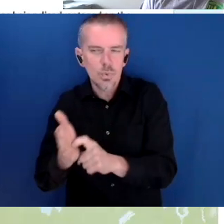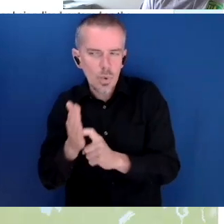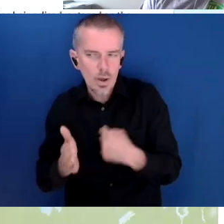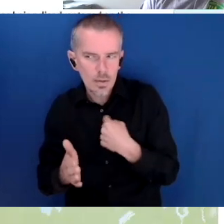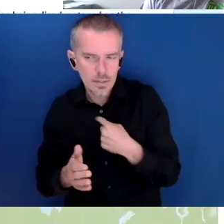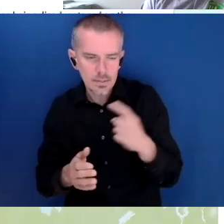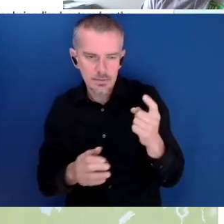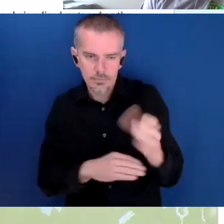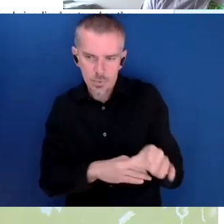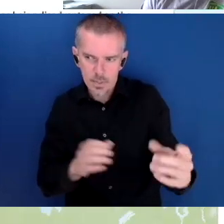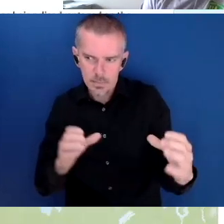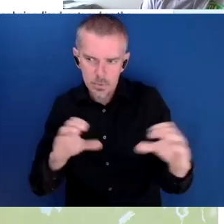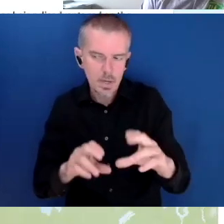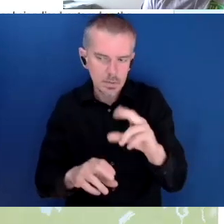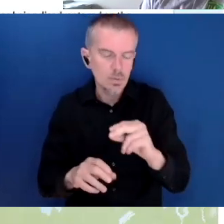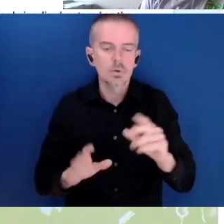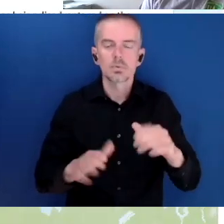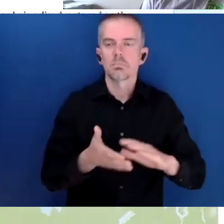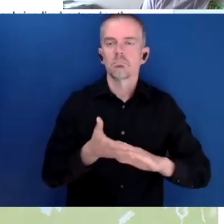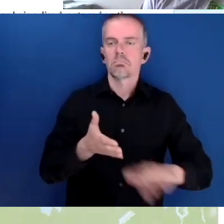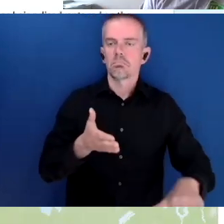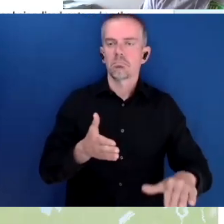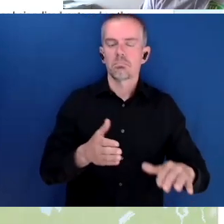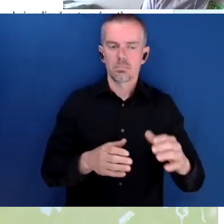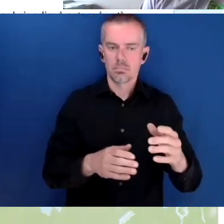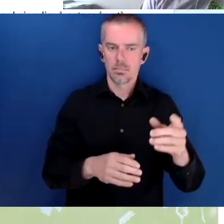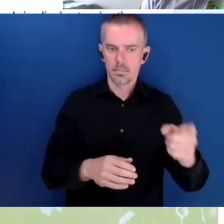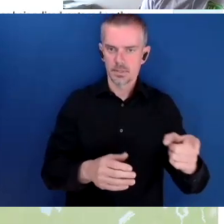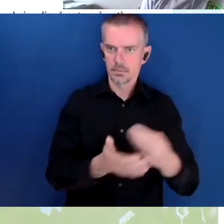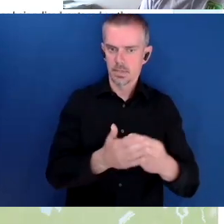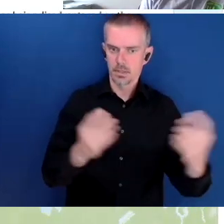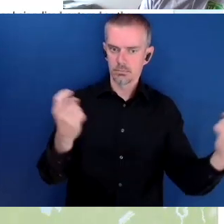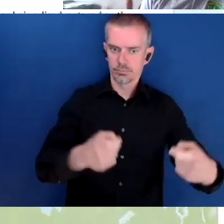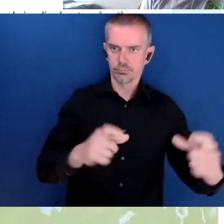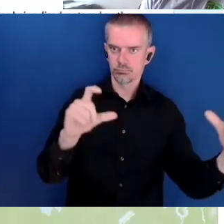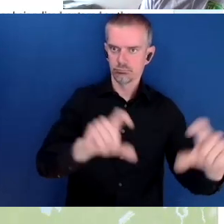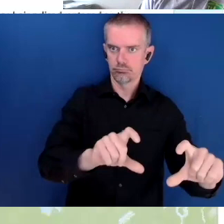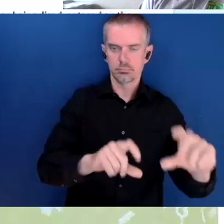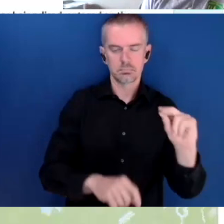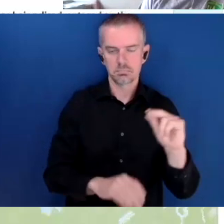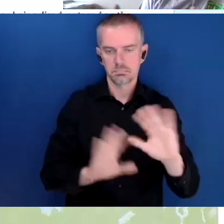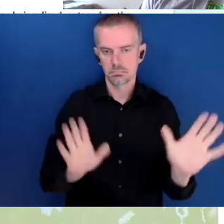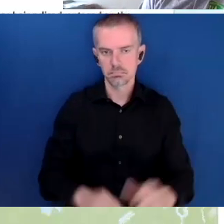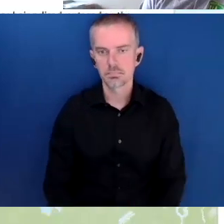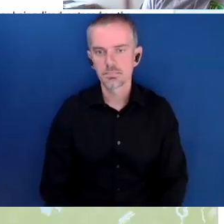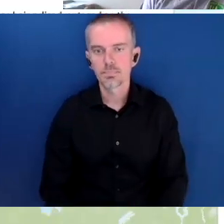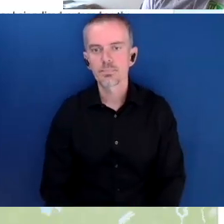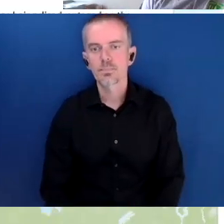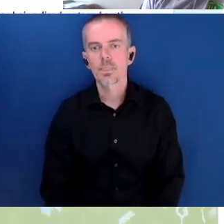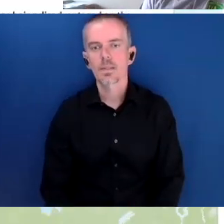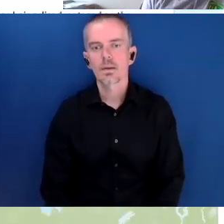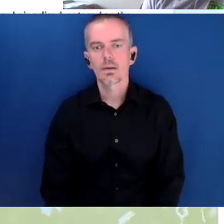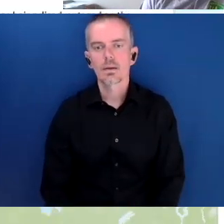So where we have that discretion, we're waiving those match requirements. And kind of